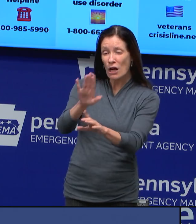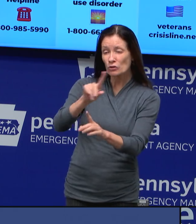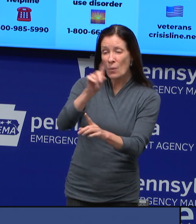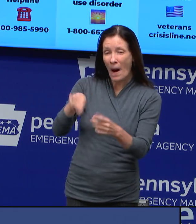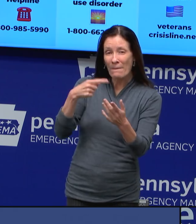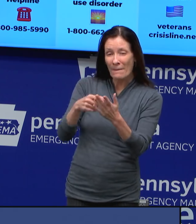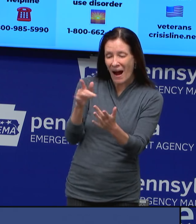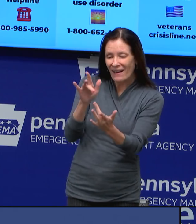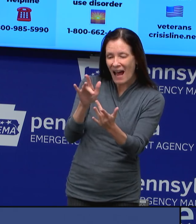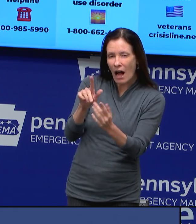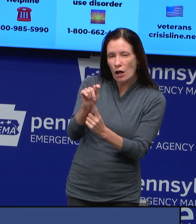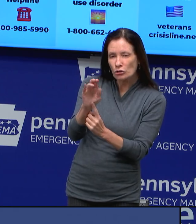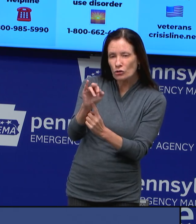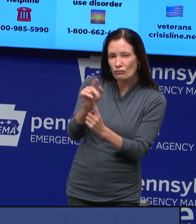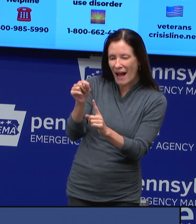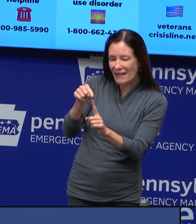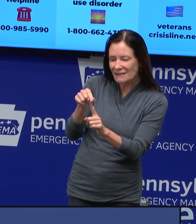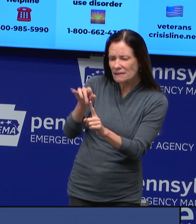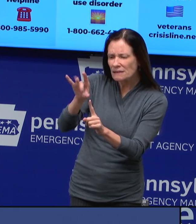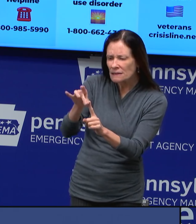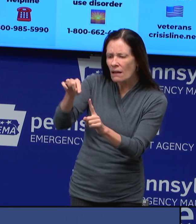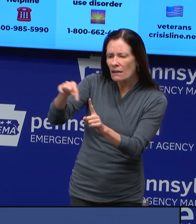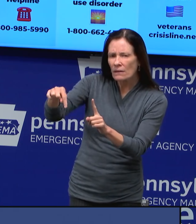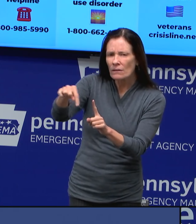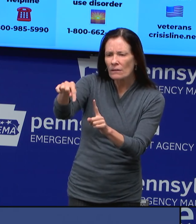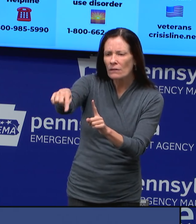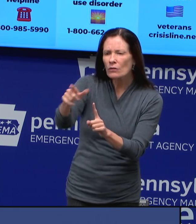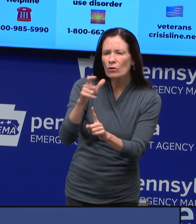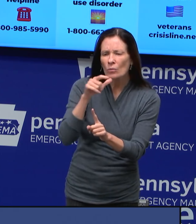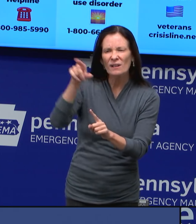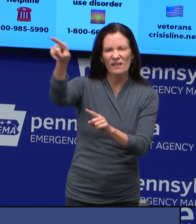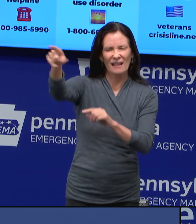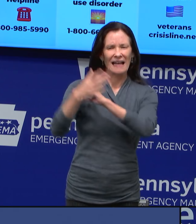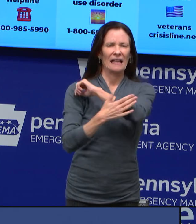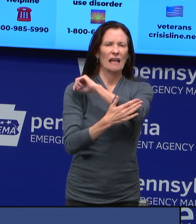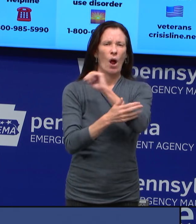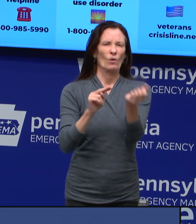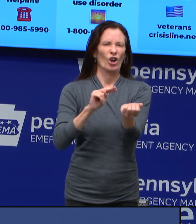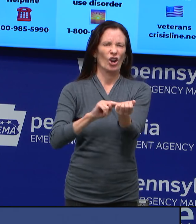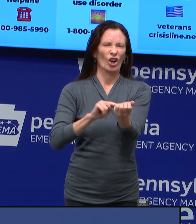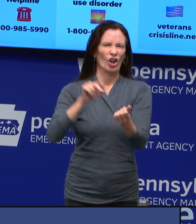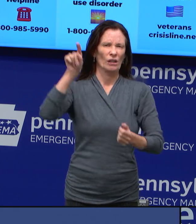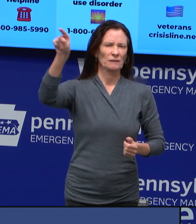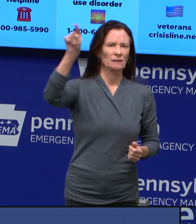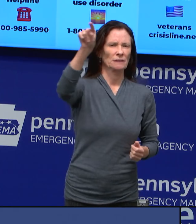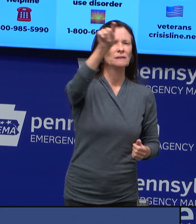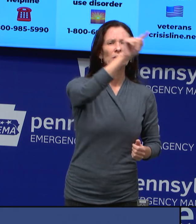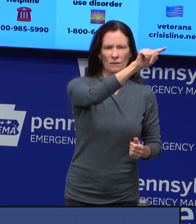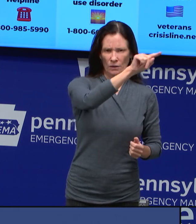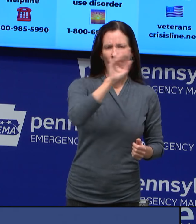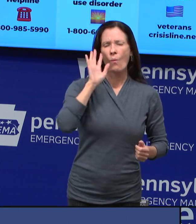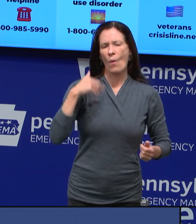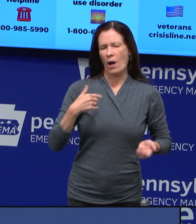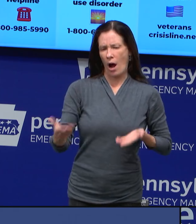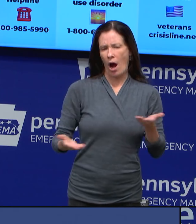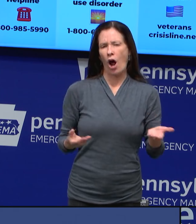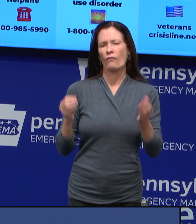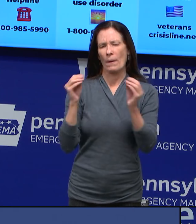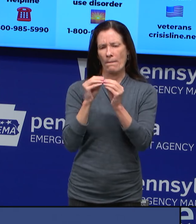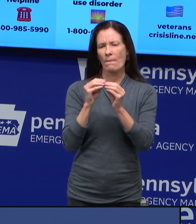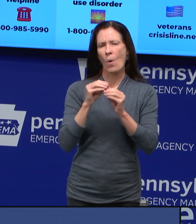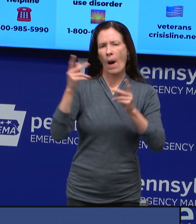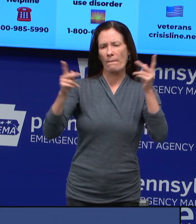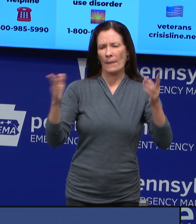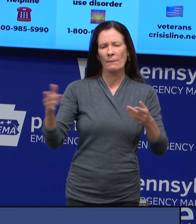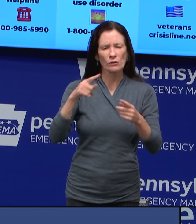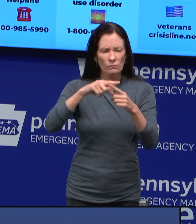to be helpful. We're going to have some volunteers and hire some extra people to do those case investigations and the contact tracing. I've